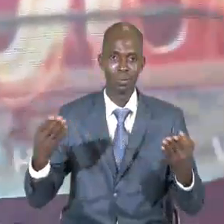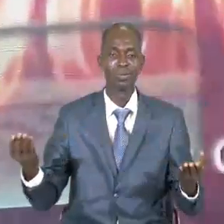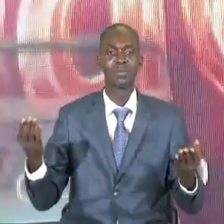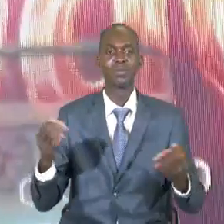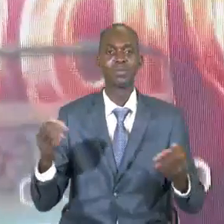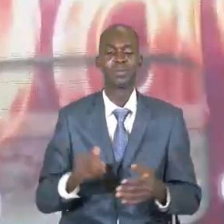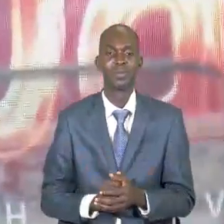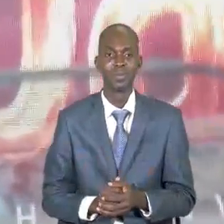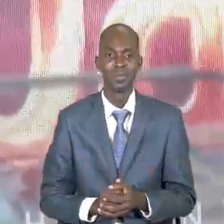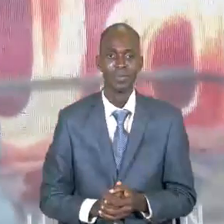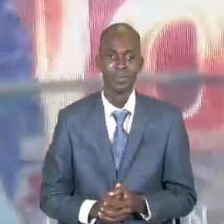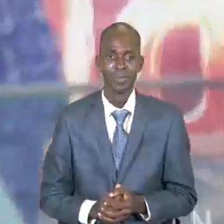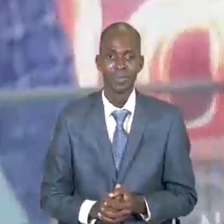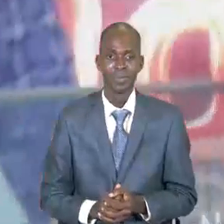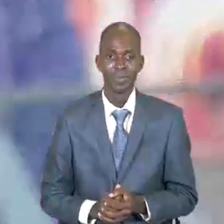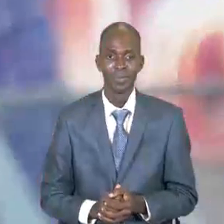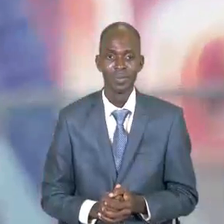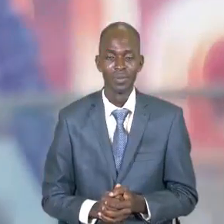2022.